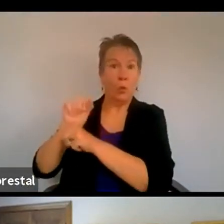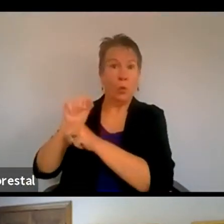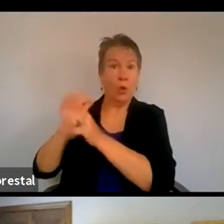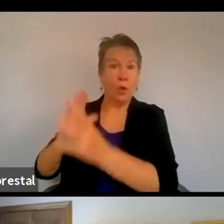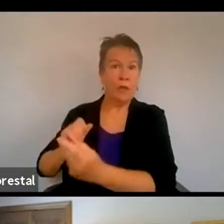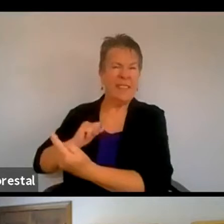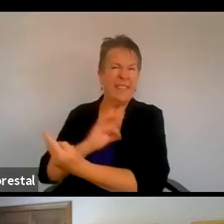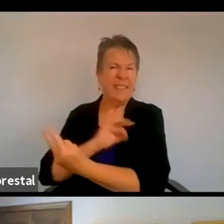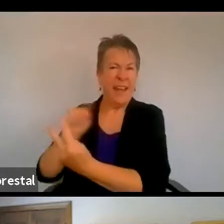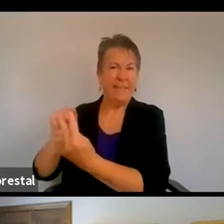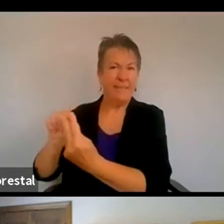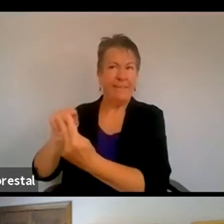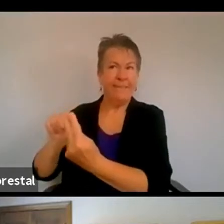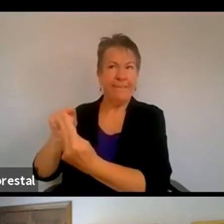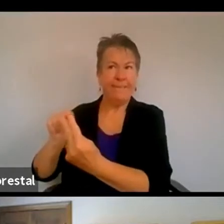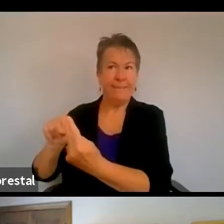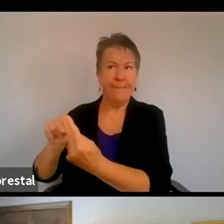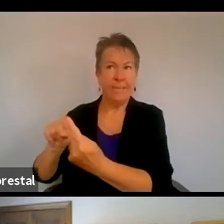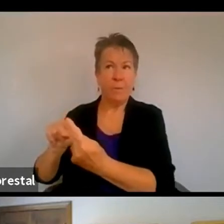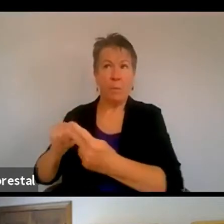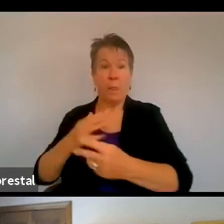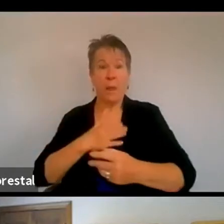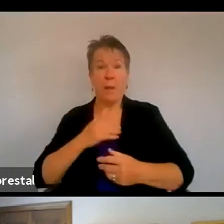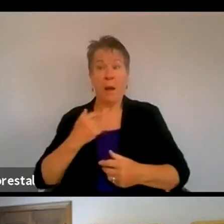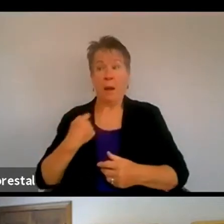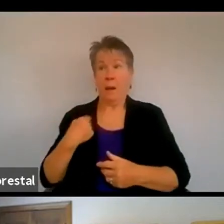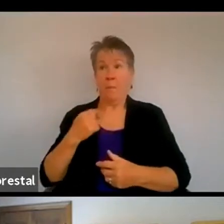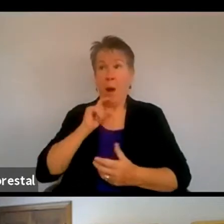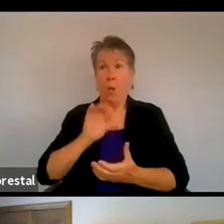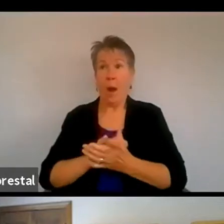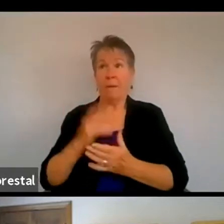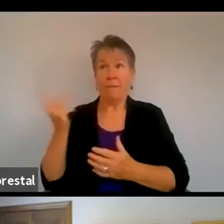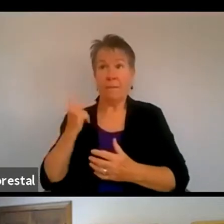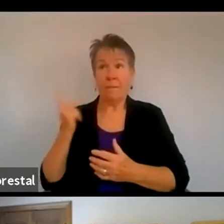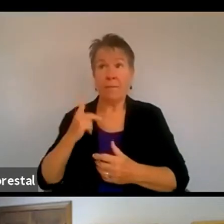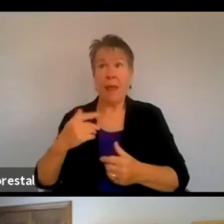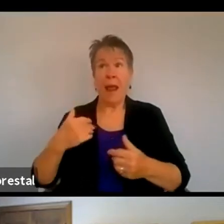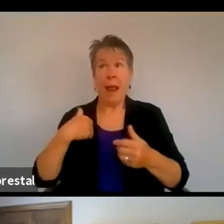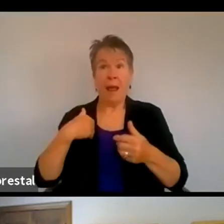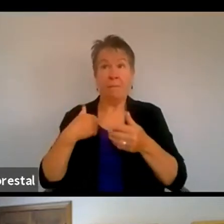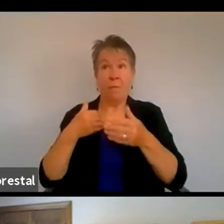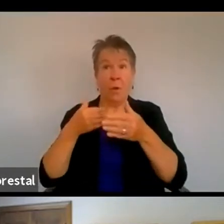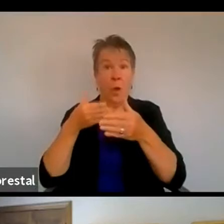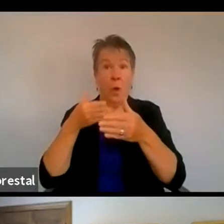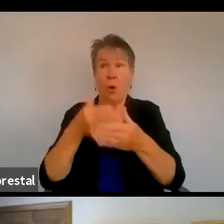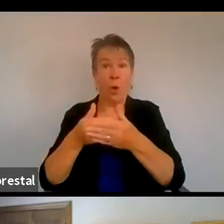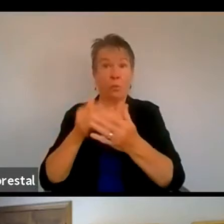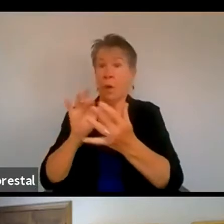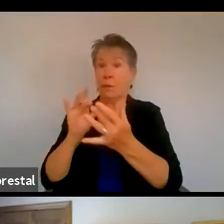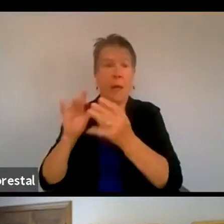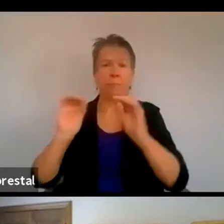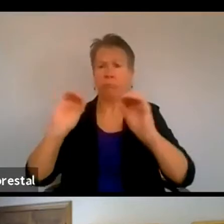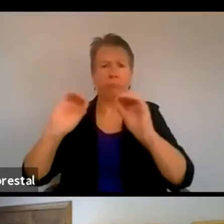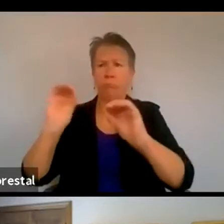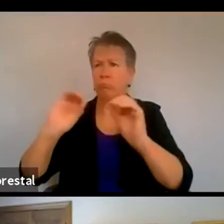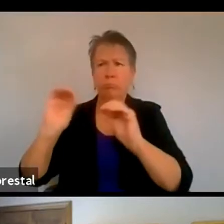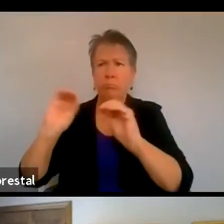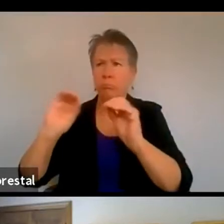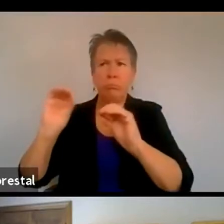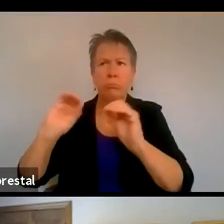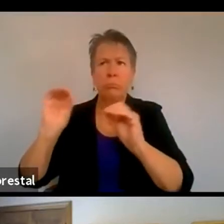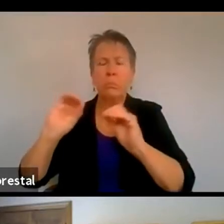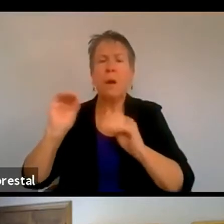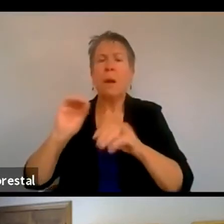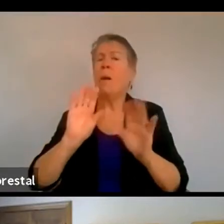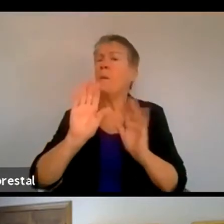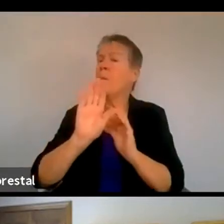Tammy and I did not have a defined close contact, but we, for a number of reasons, including that I had a